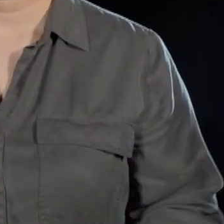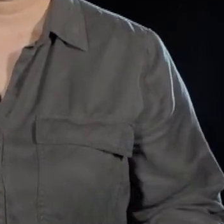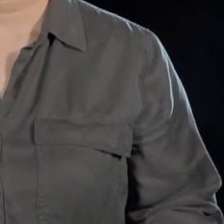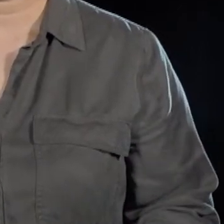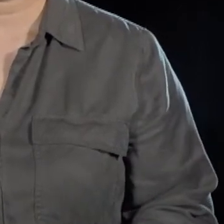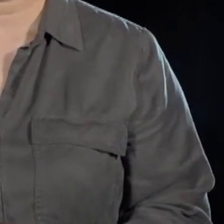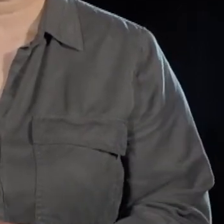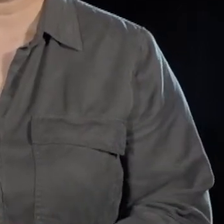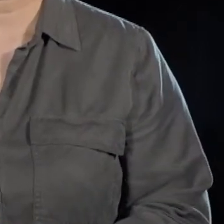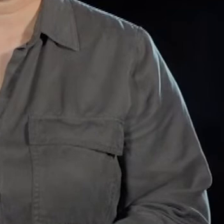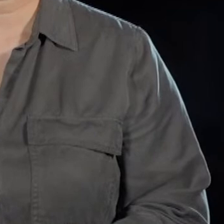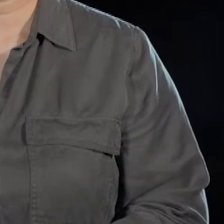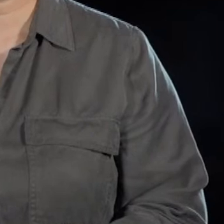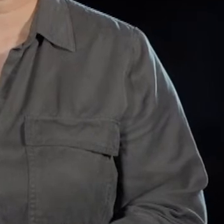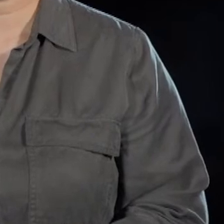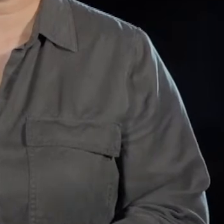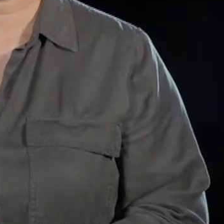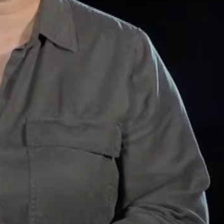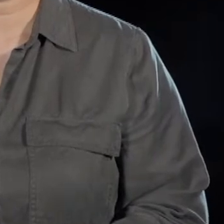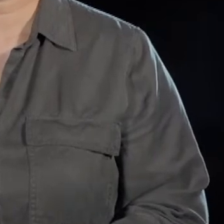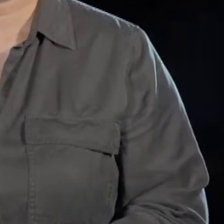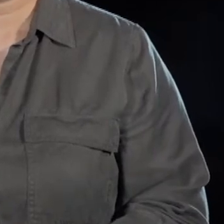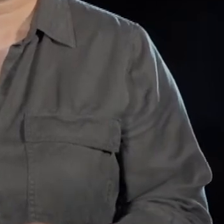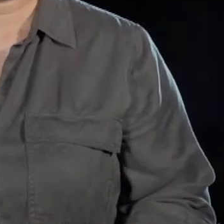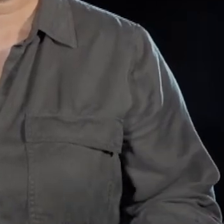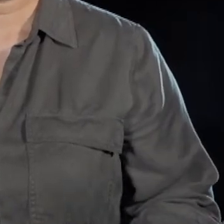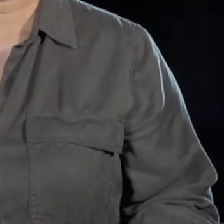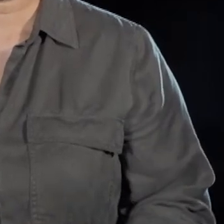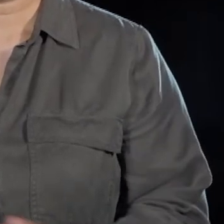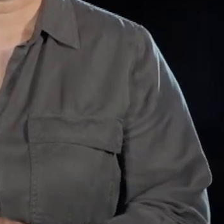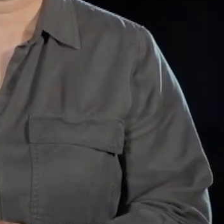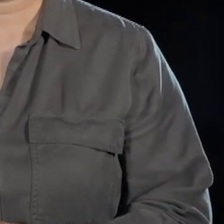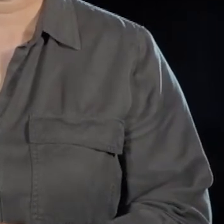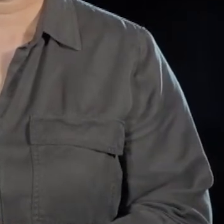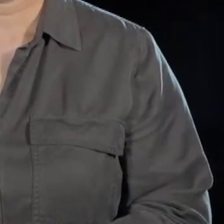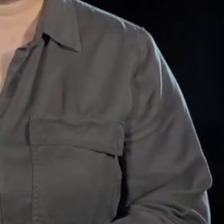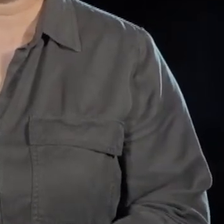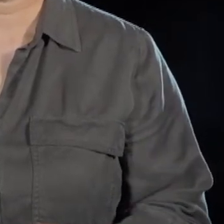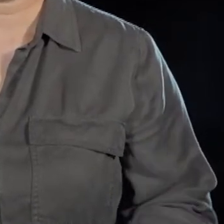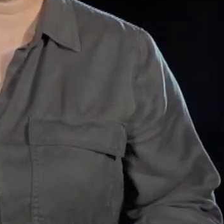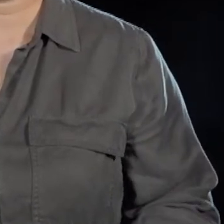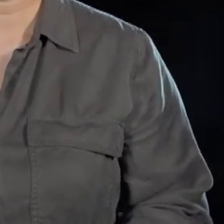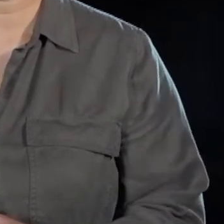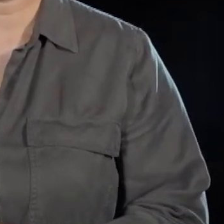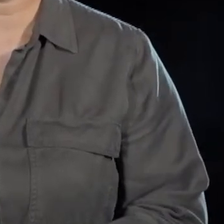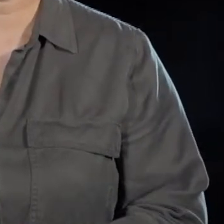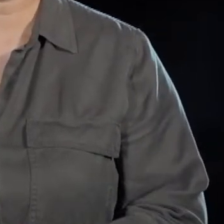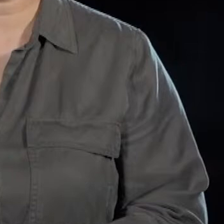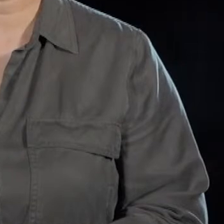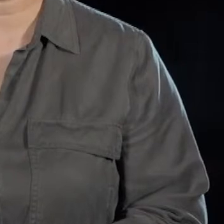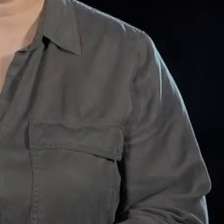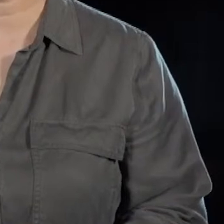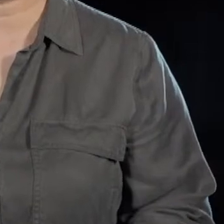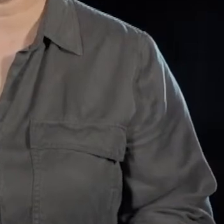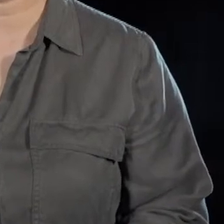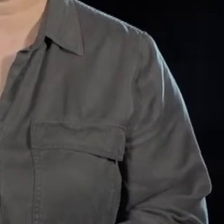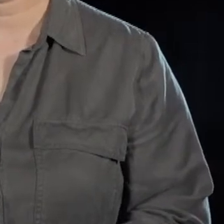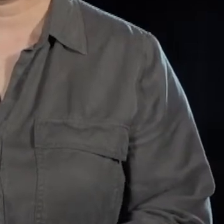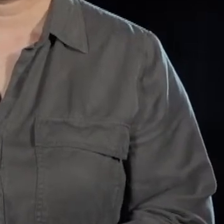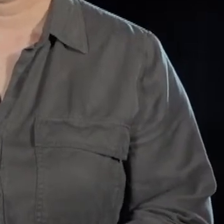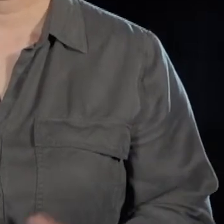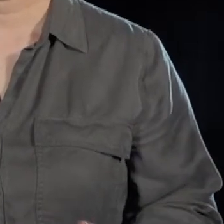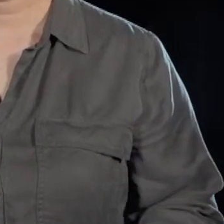In my day job, I'm the news director at News 1130. That means I've spent my career hearing people's stories and sharing